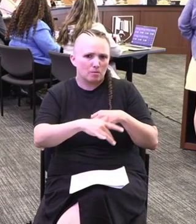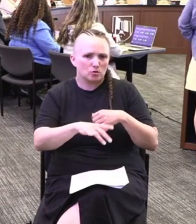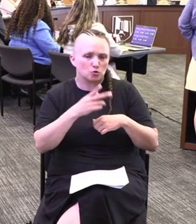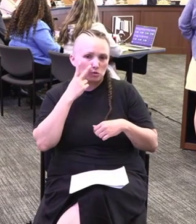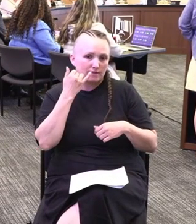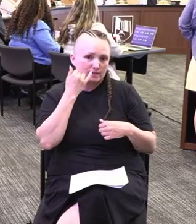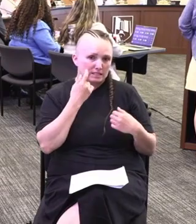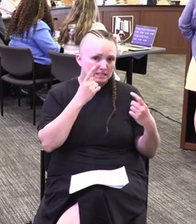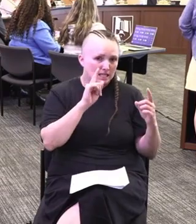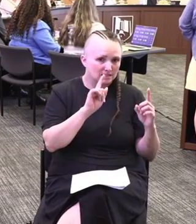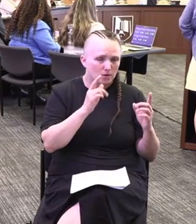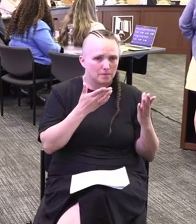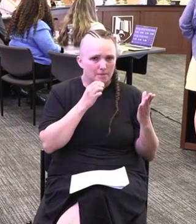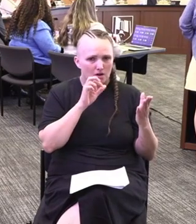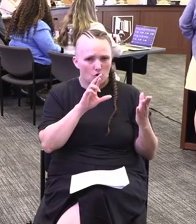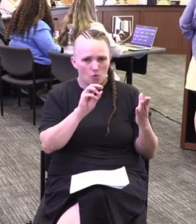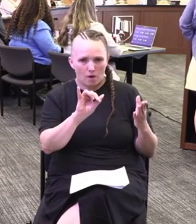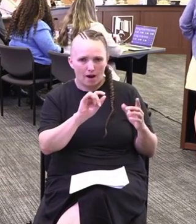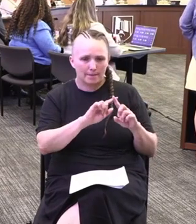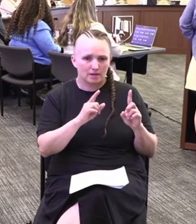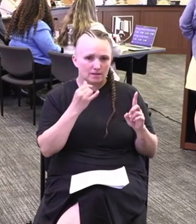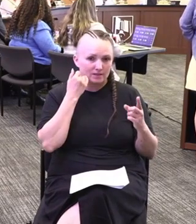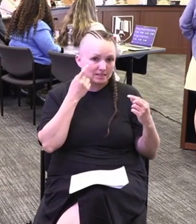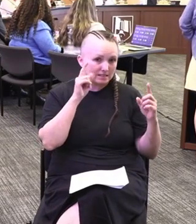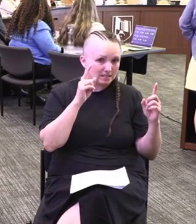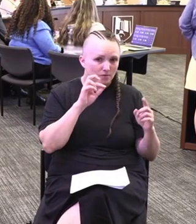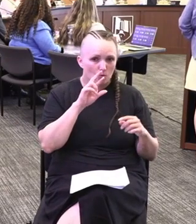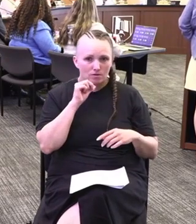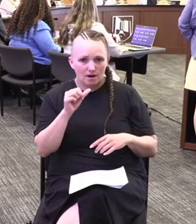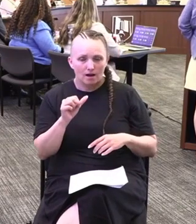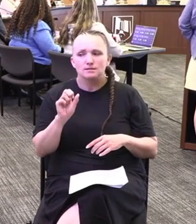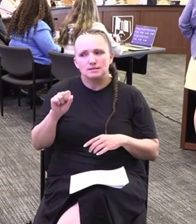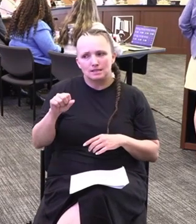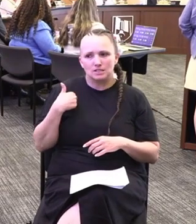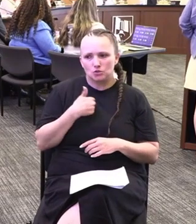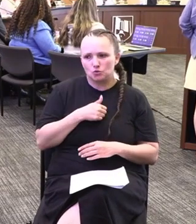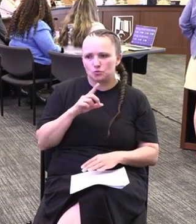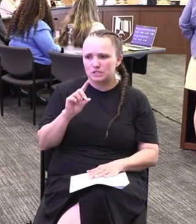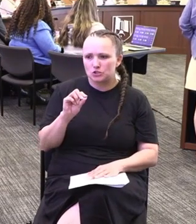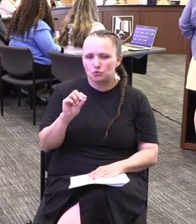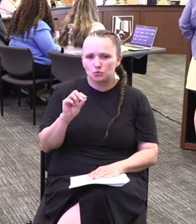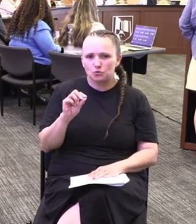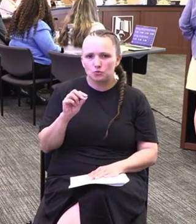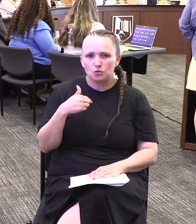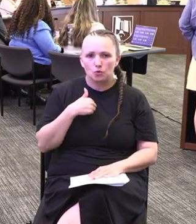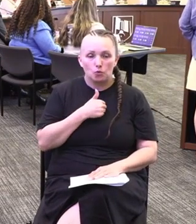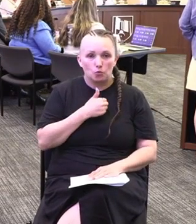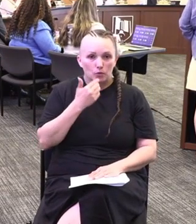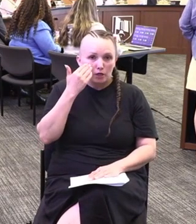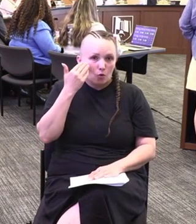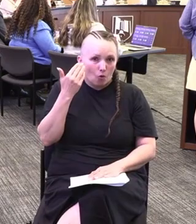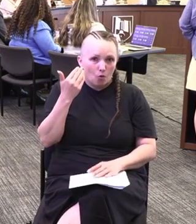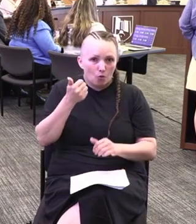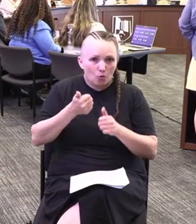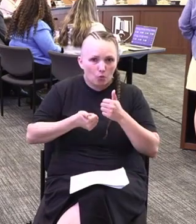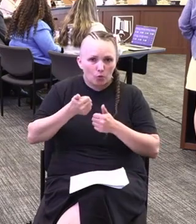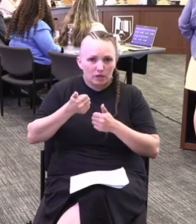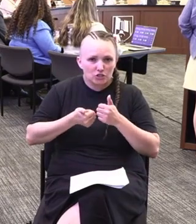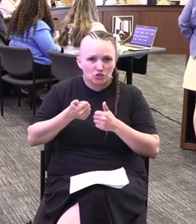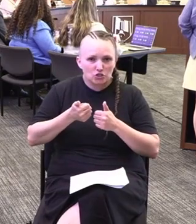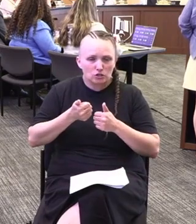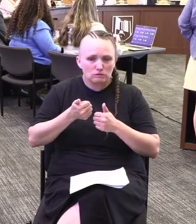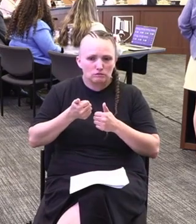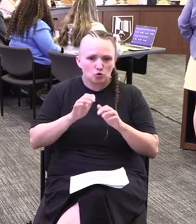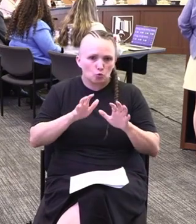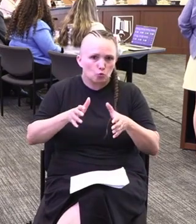with the ROI, but successful in Yes. its usage? Yes, we definitely do. We even know which audiences are on